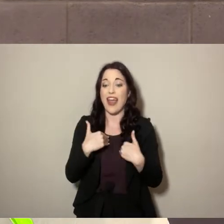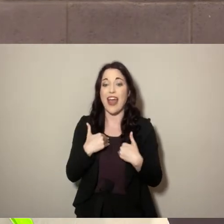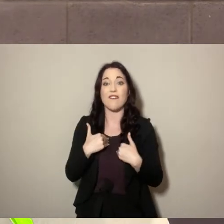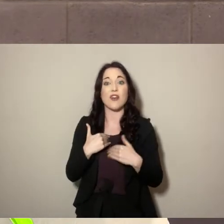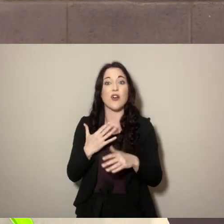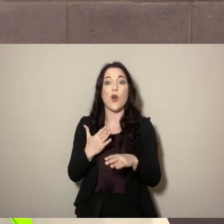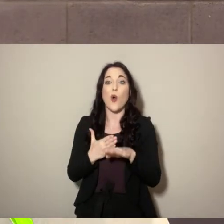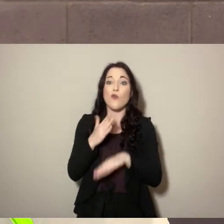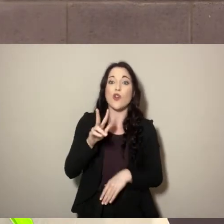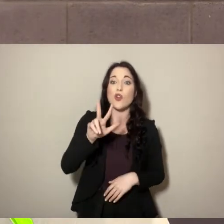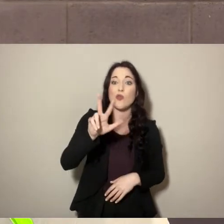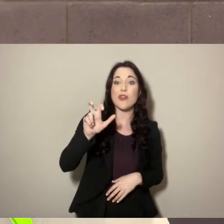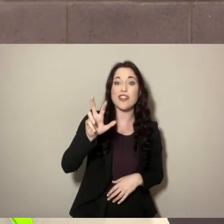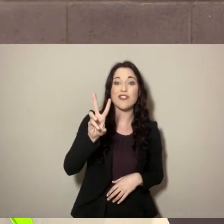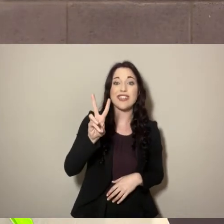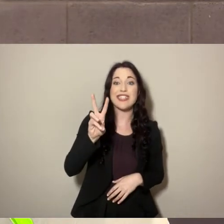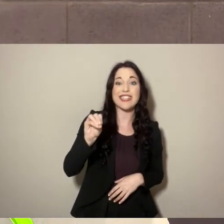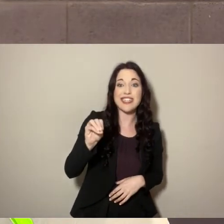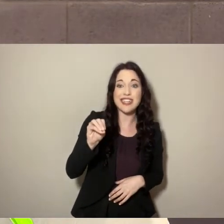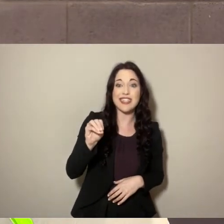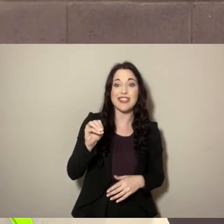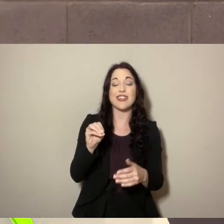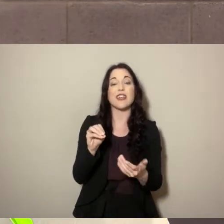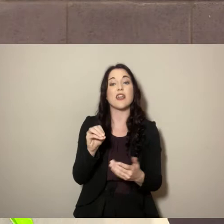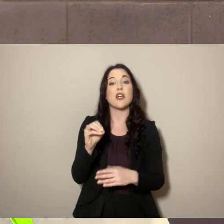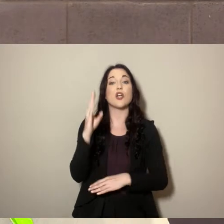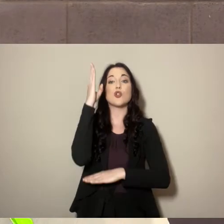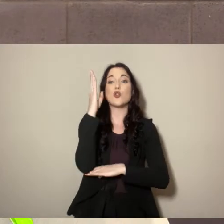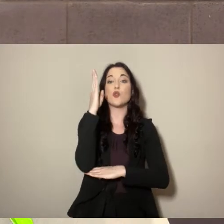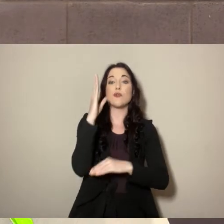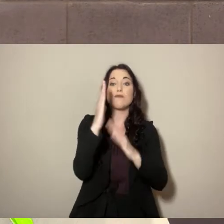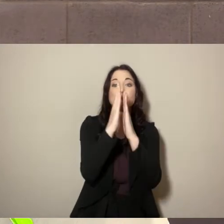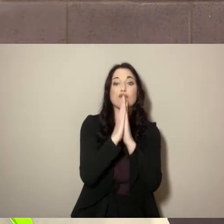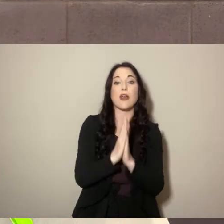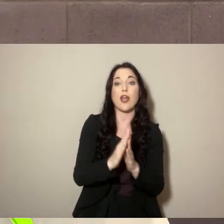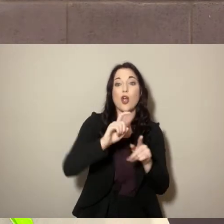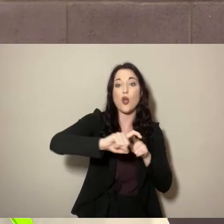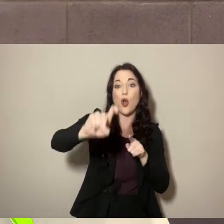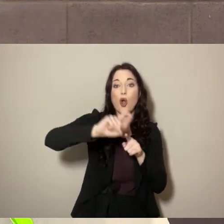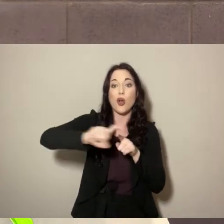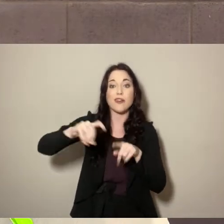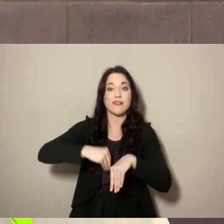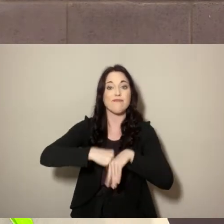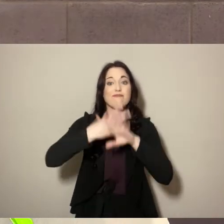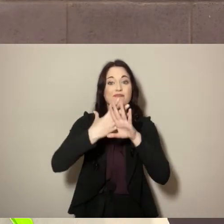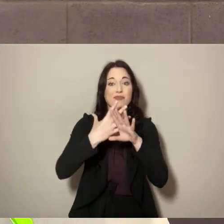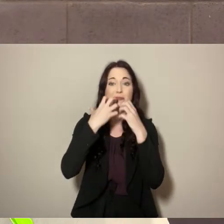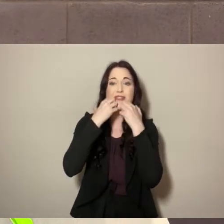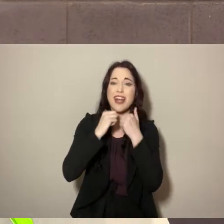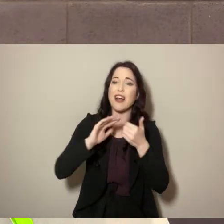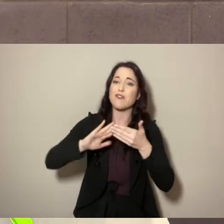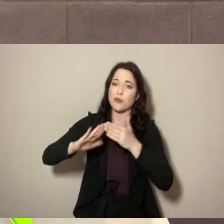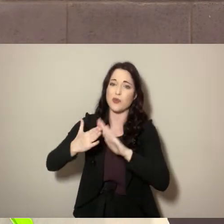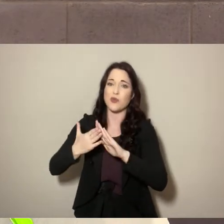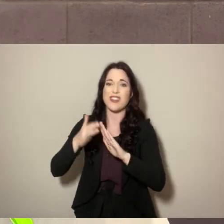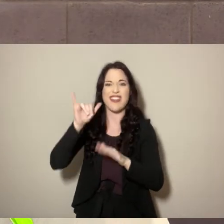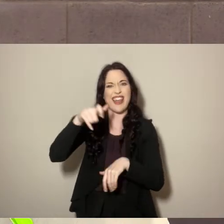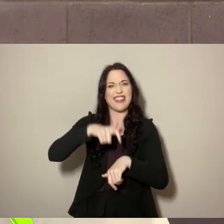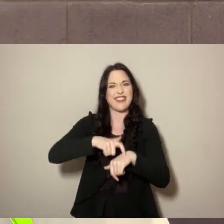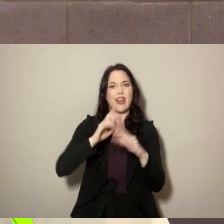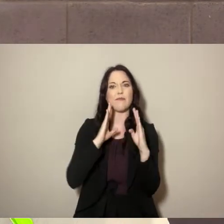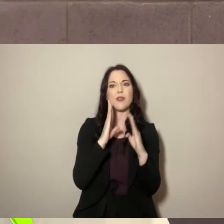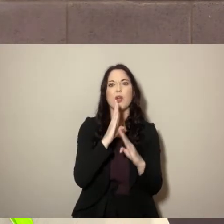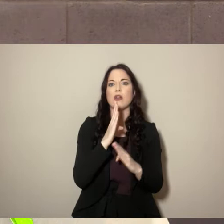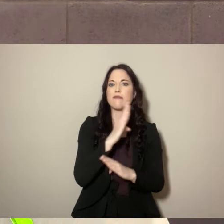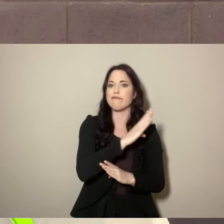calls as the beloved community of MCCDC. This has been a time of seeking God, and it's also